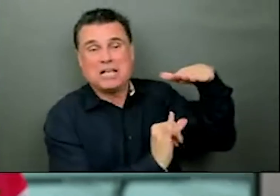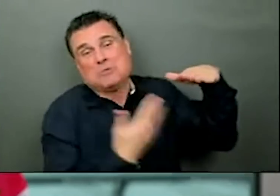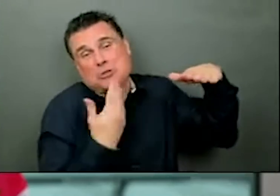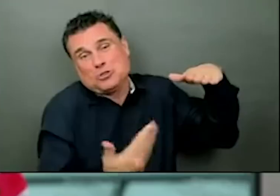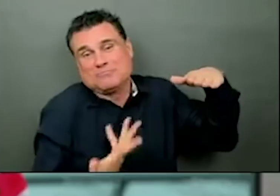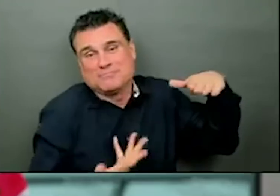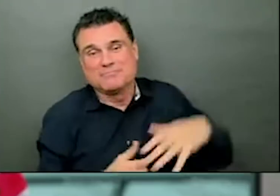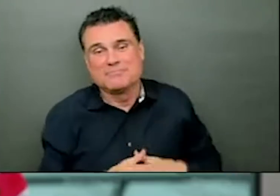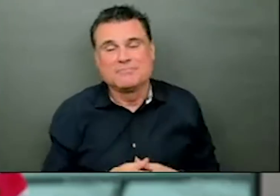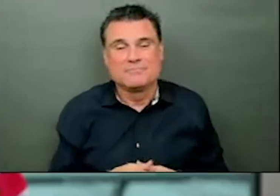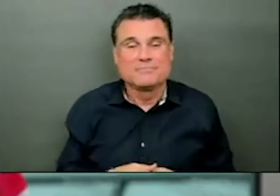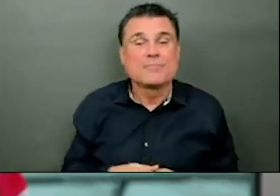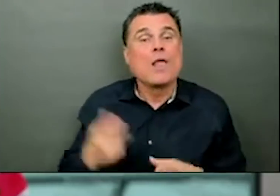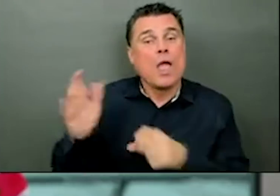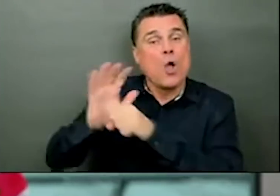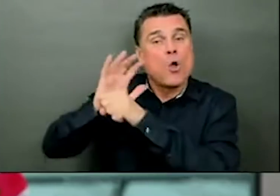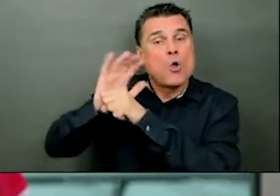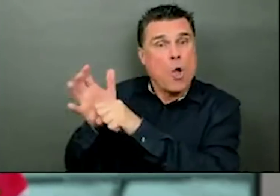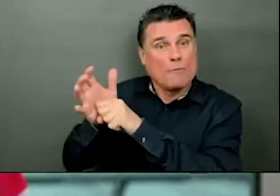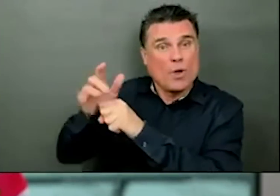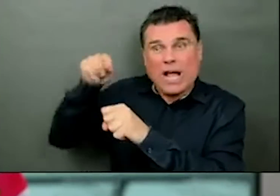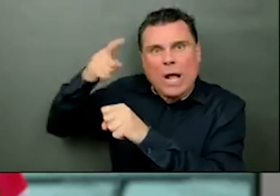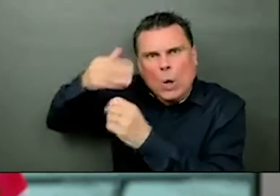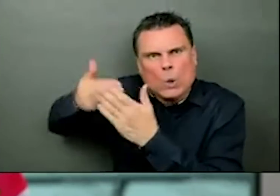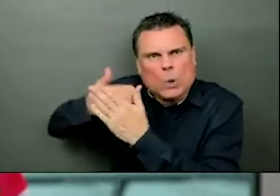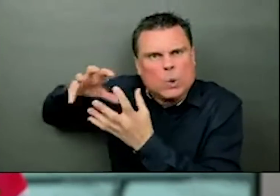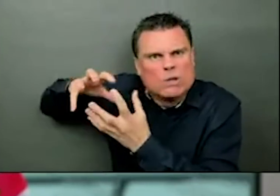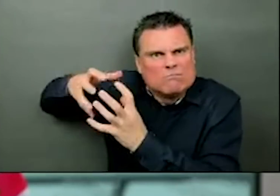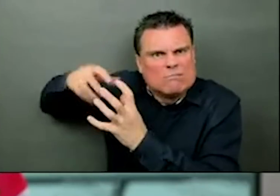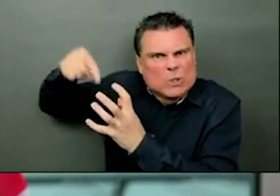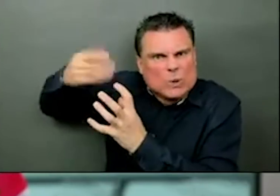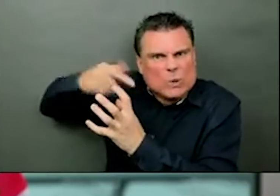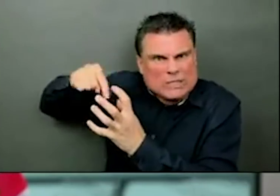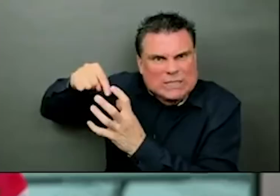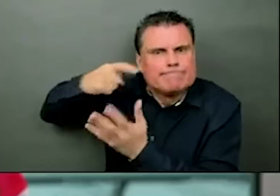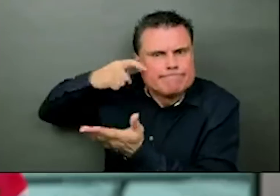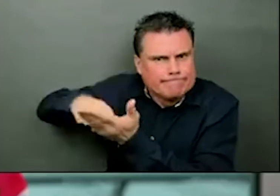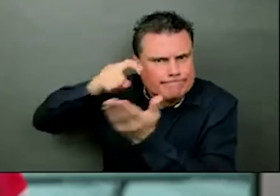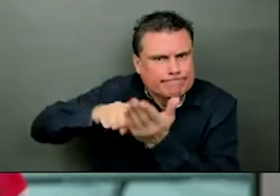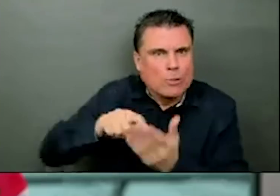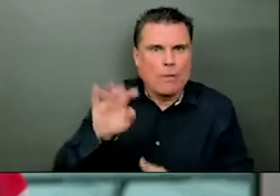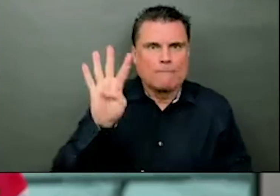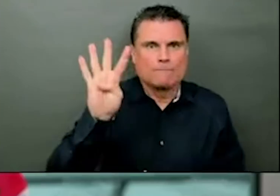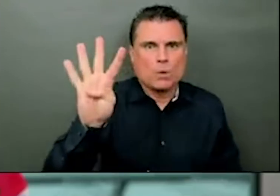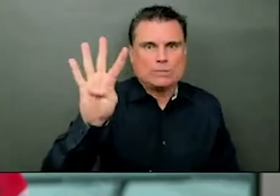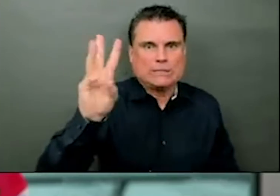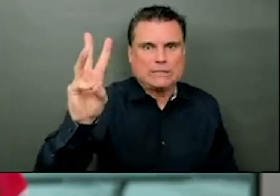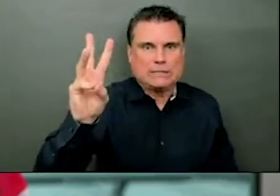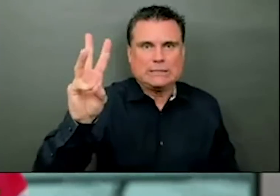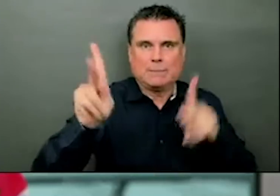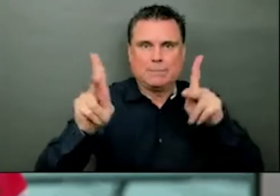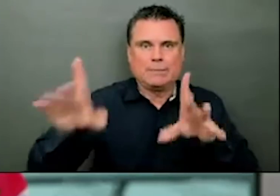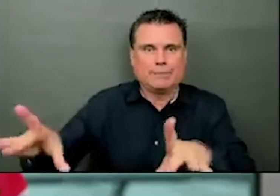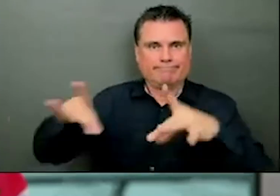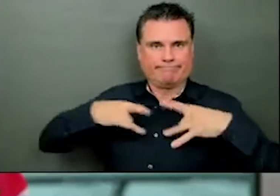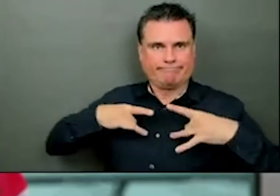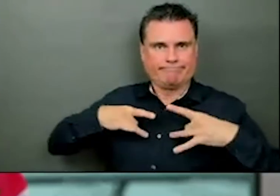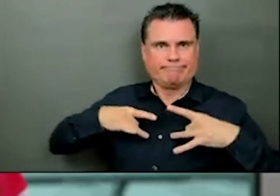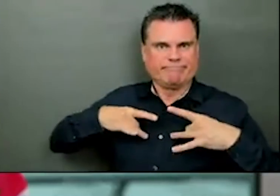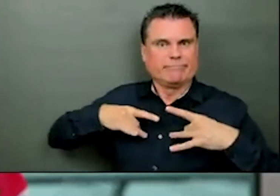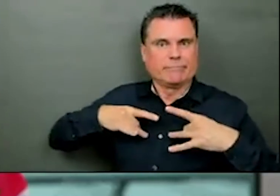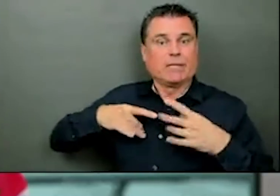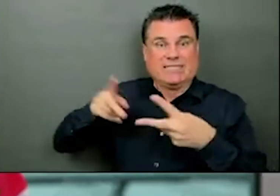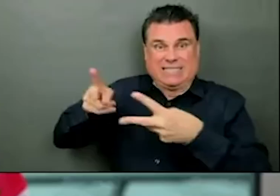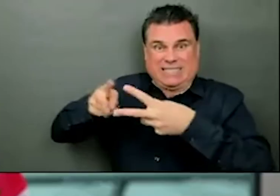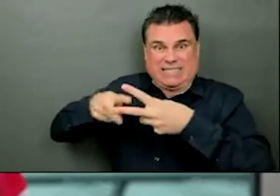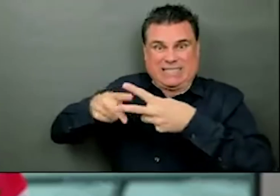variant cases in British Columbia. 29 are of the B117, or the originally found in the